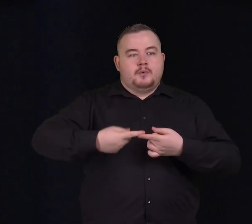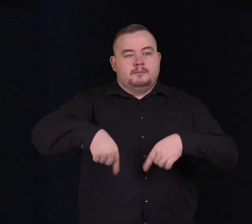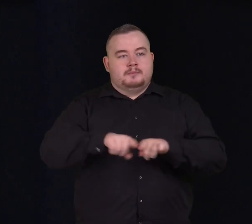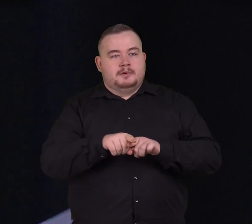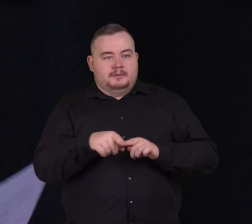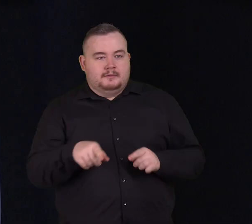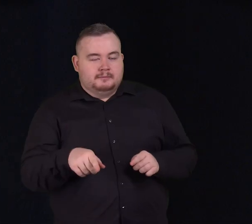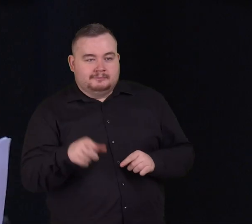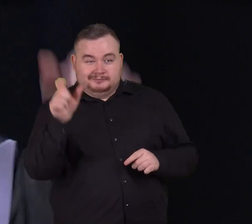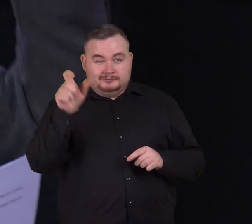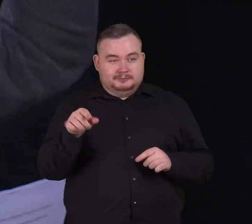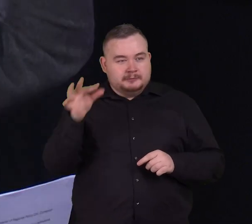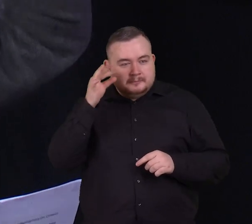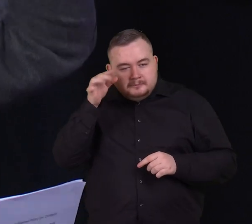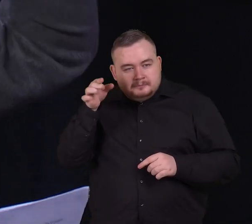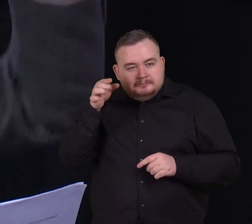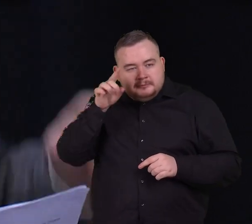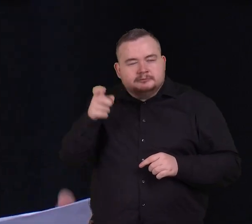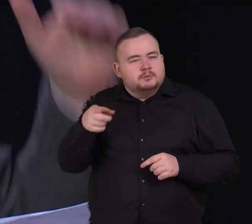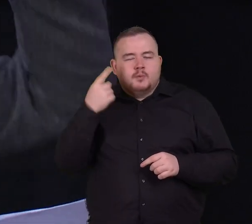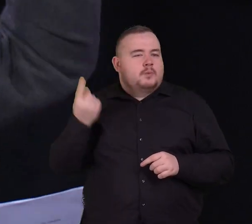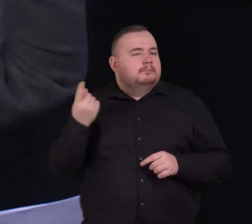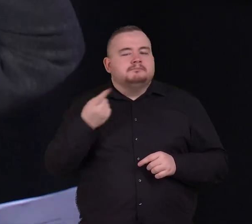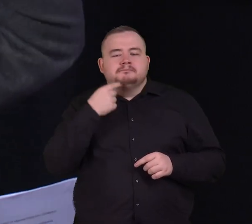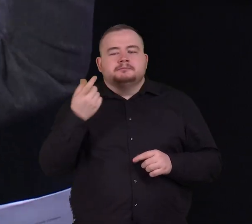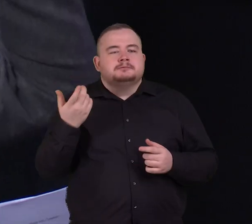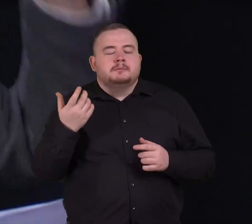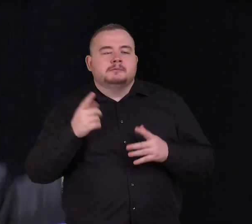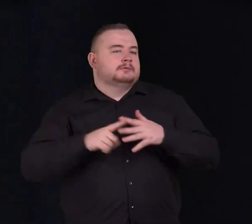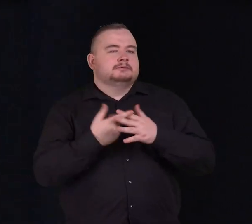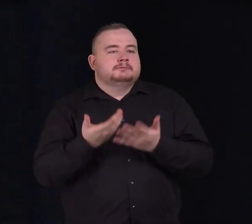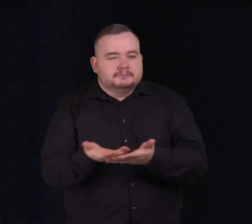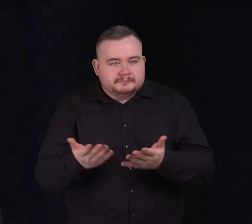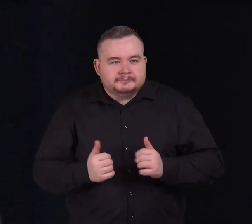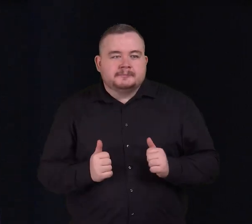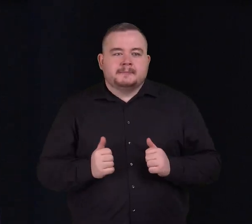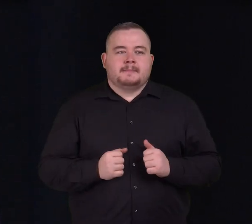first reaction from, let's say, bottom up, the bottomest